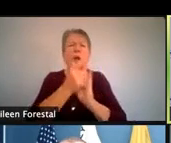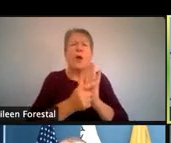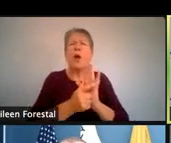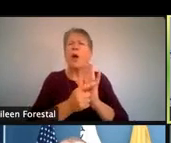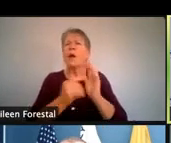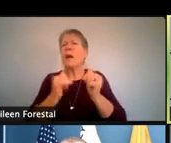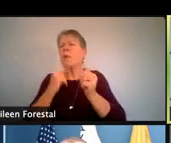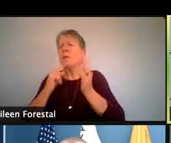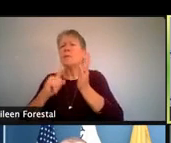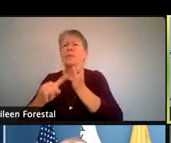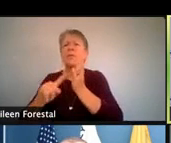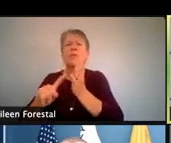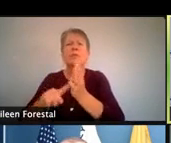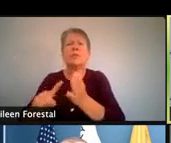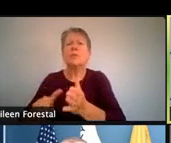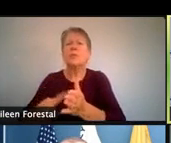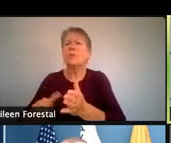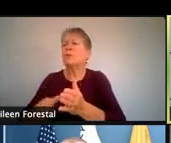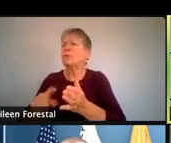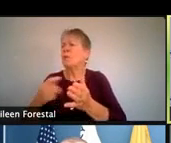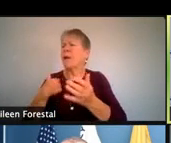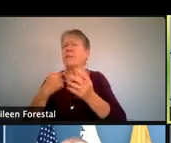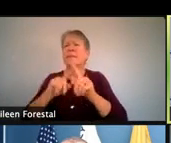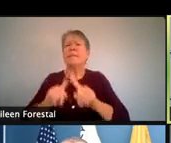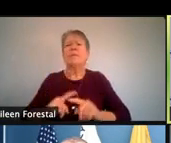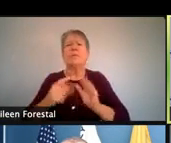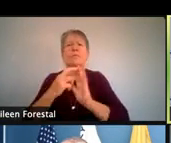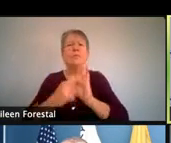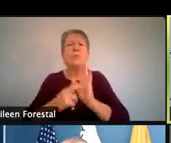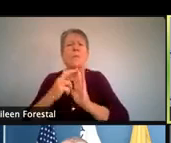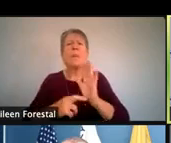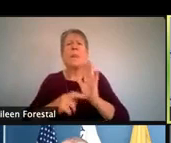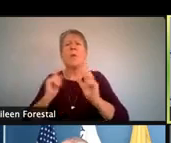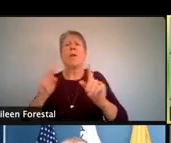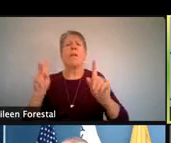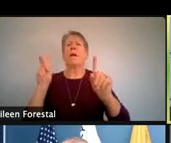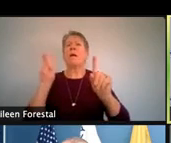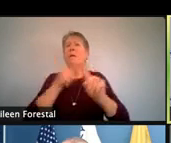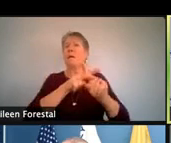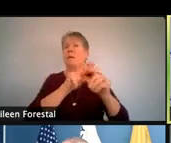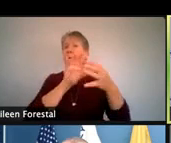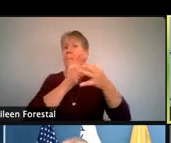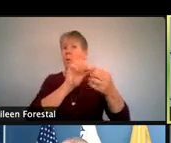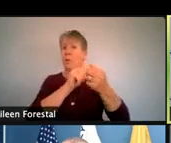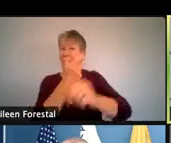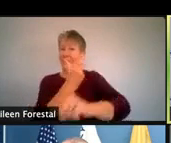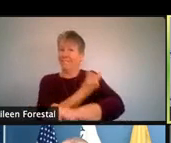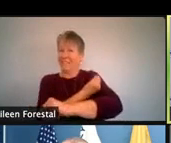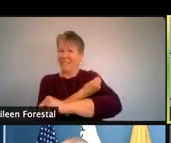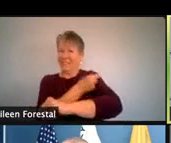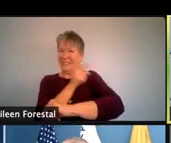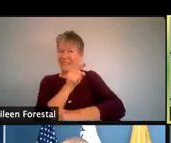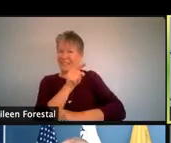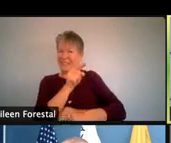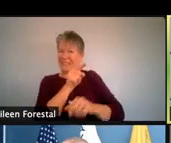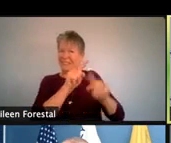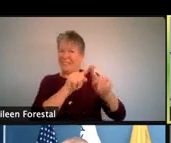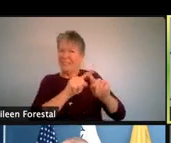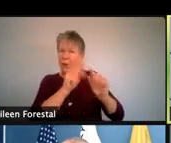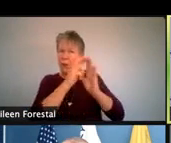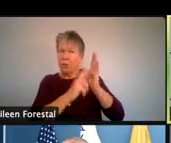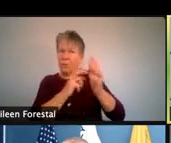they apply to vaccinations. And right now we don't see anything significant that may have to